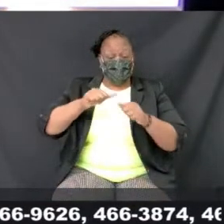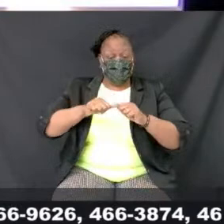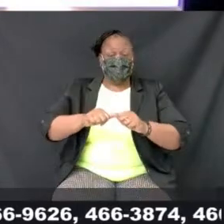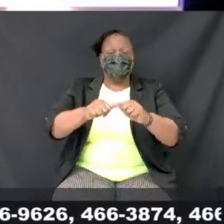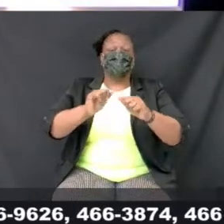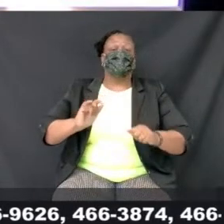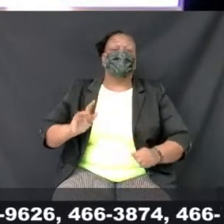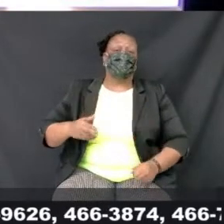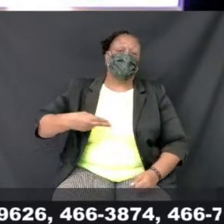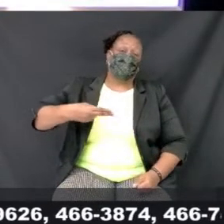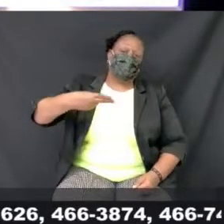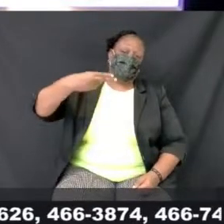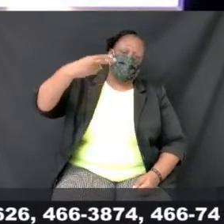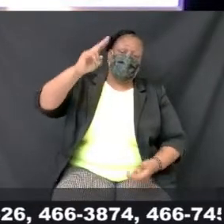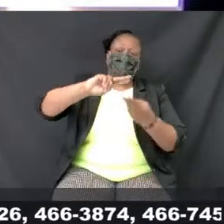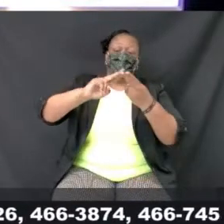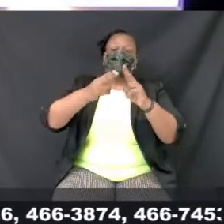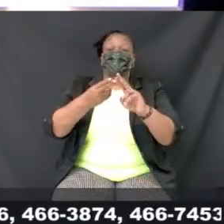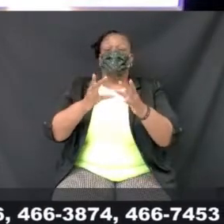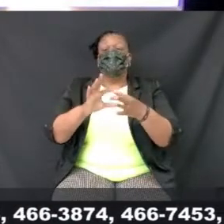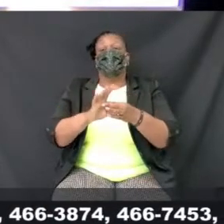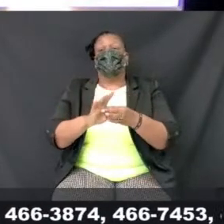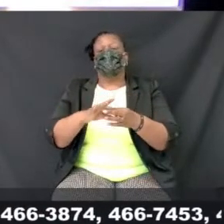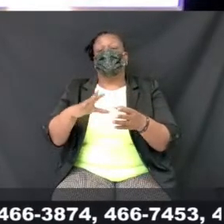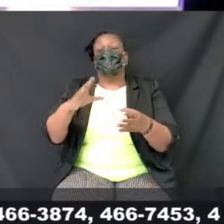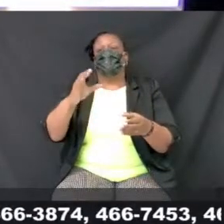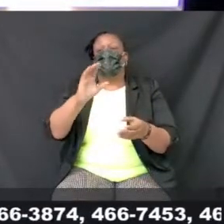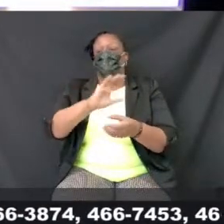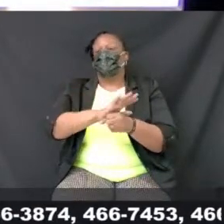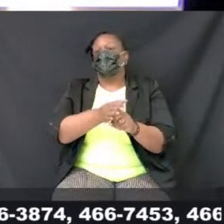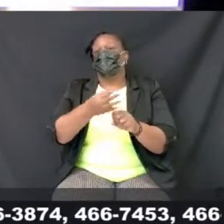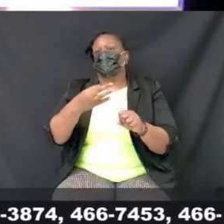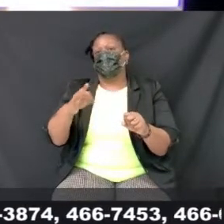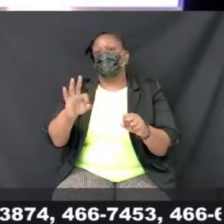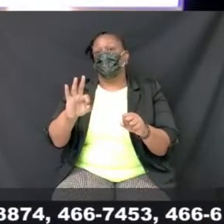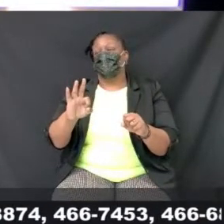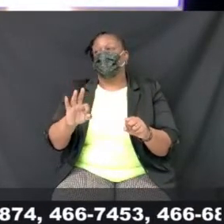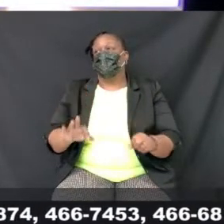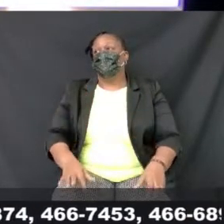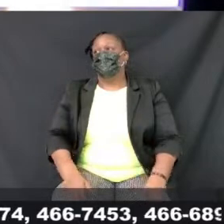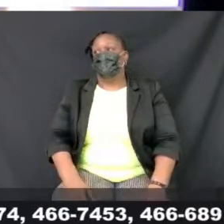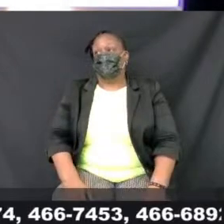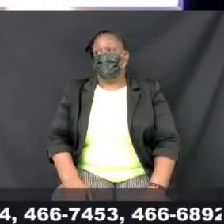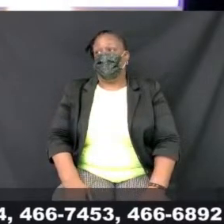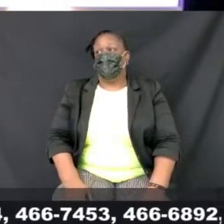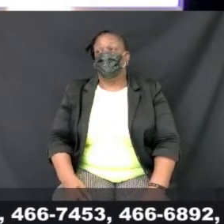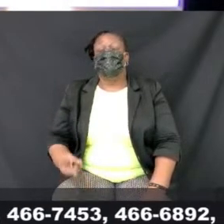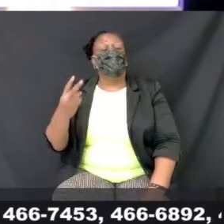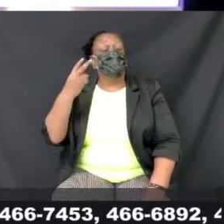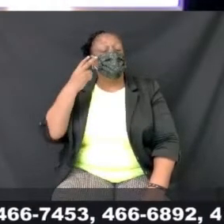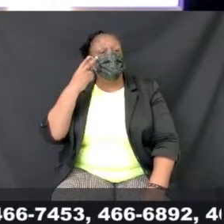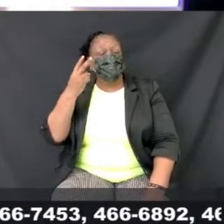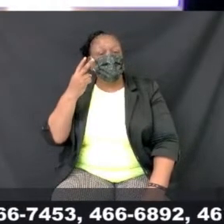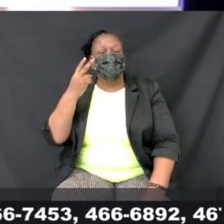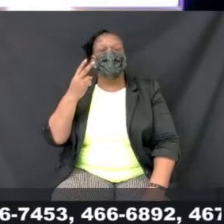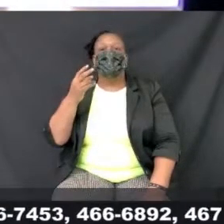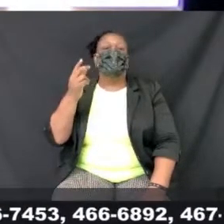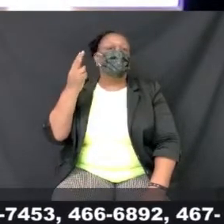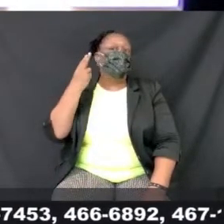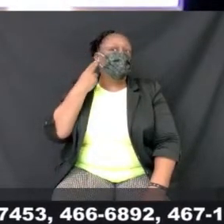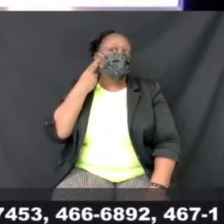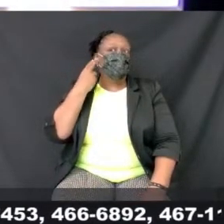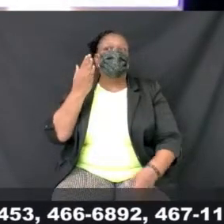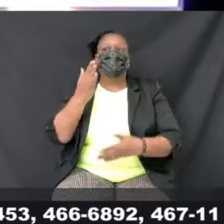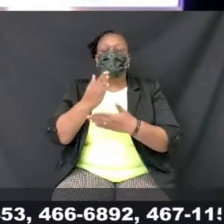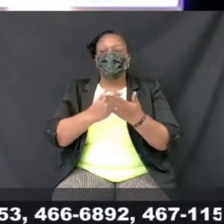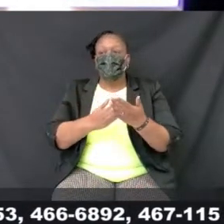new COVID-19 infections in the Federation. And we have heard that some of these cases were the